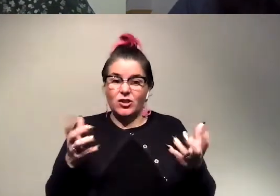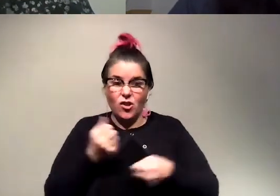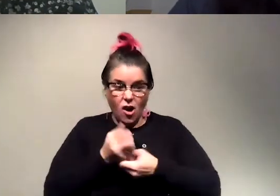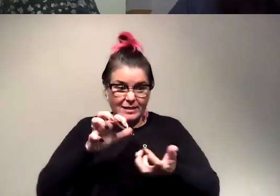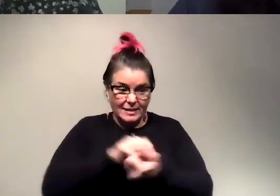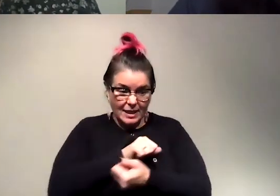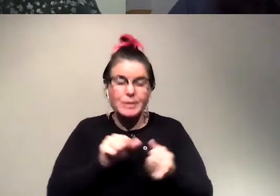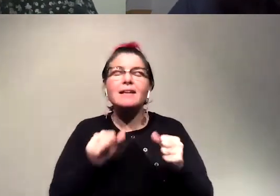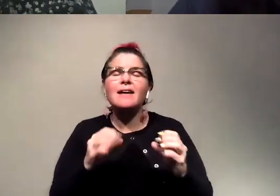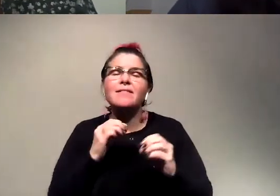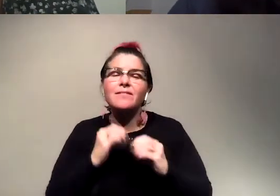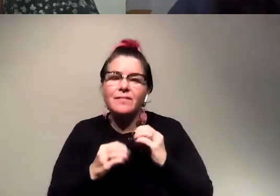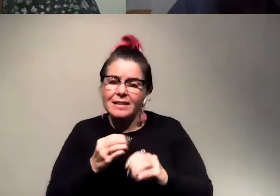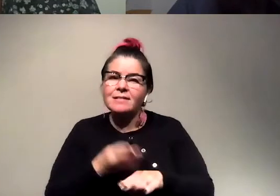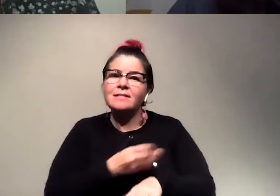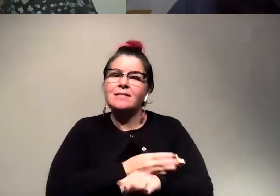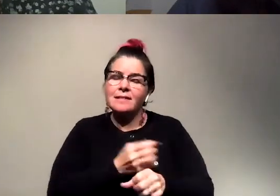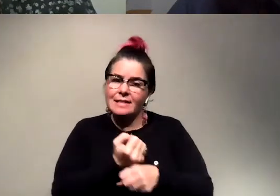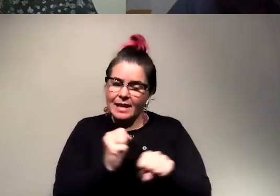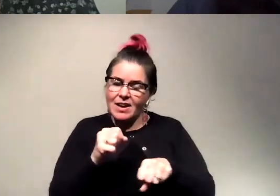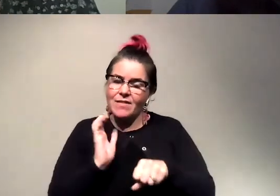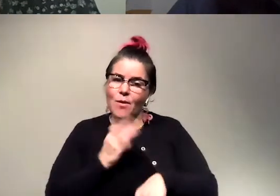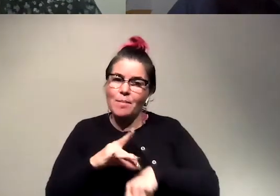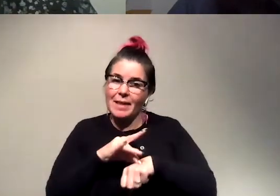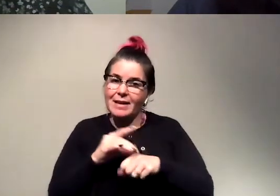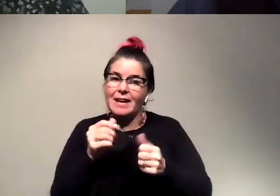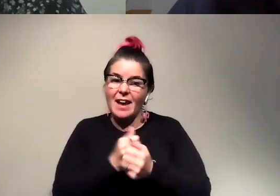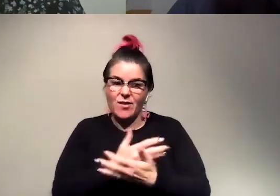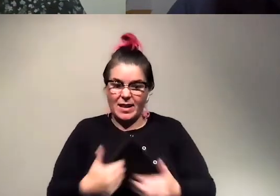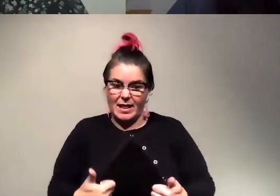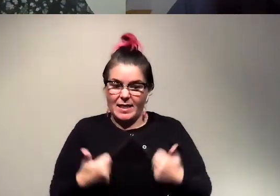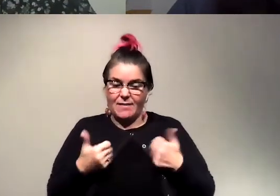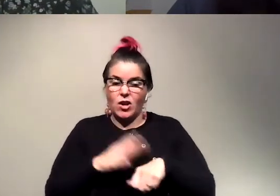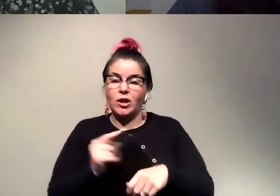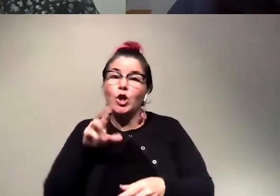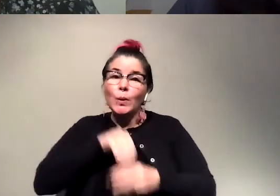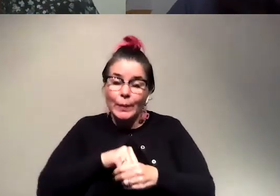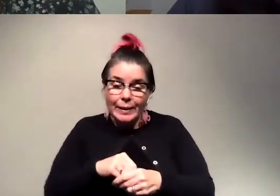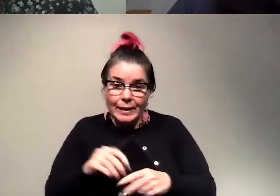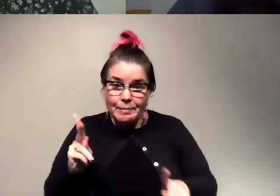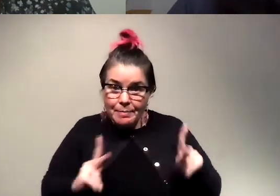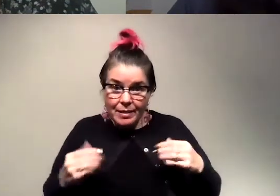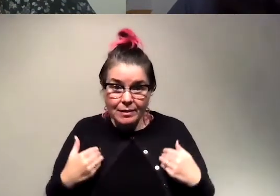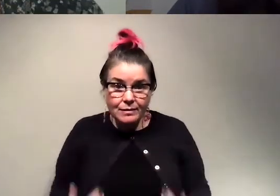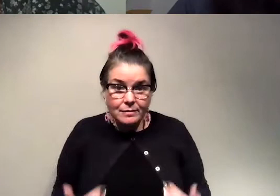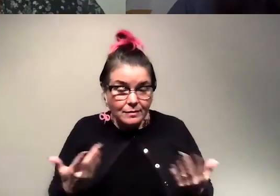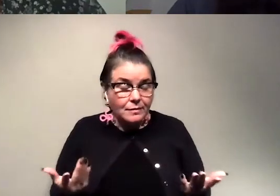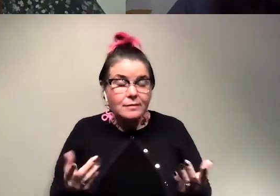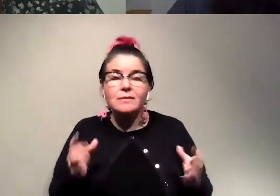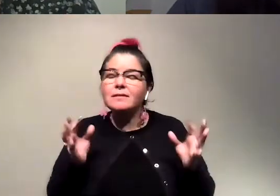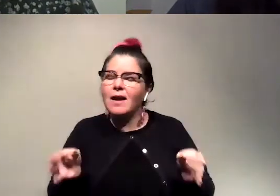and we can save this planet and everything that lives on it, including us. And we definitely need to do that. It